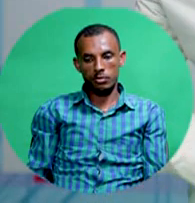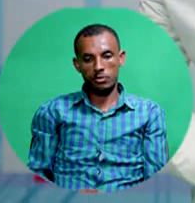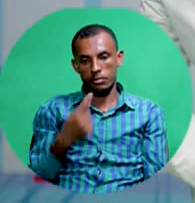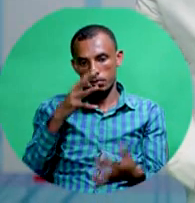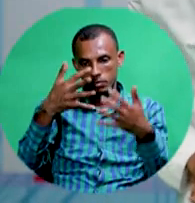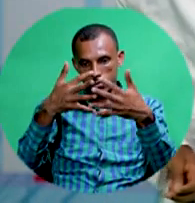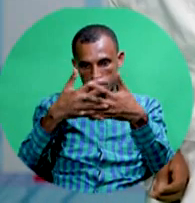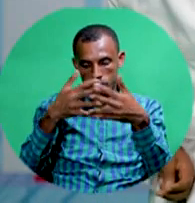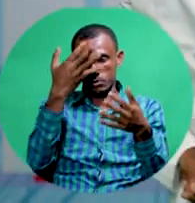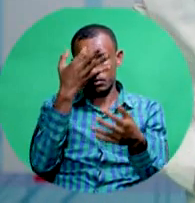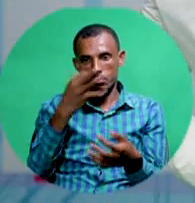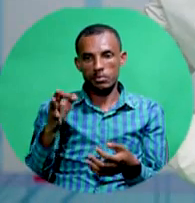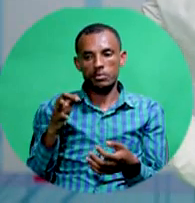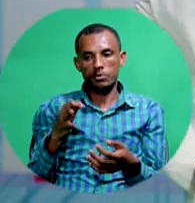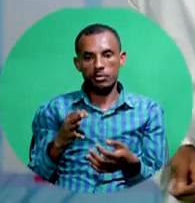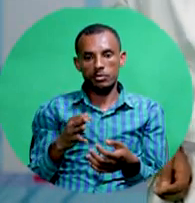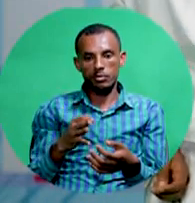the integration of